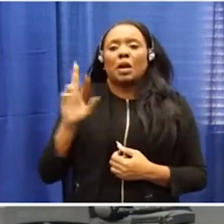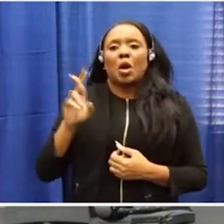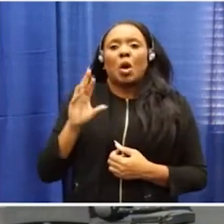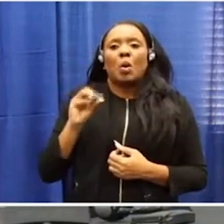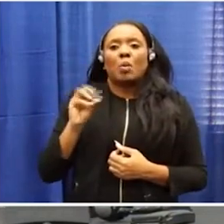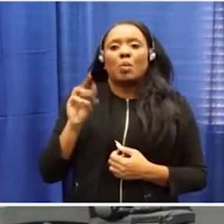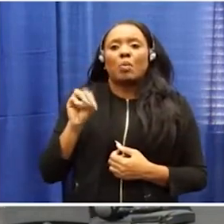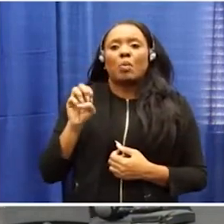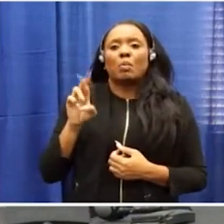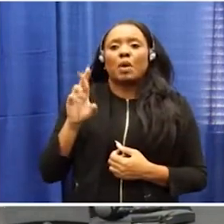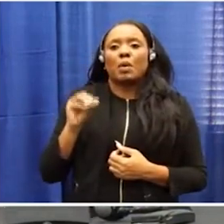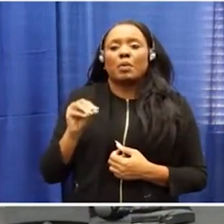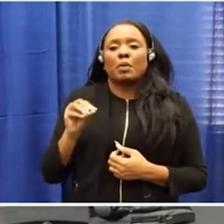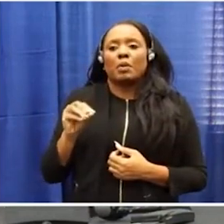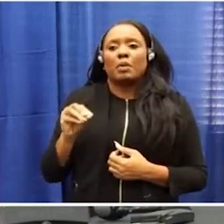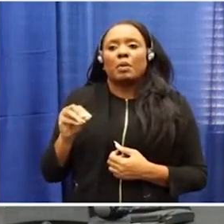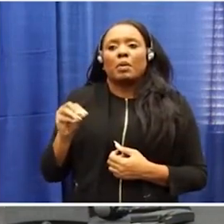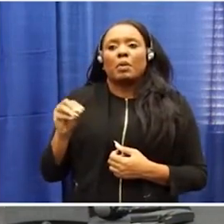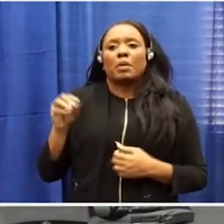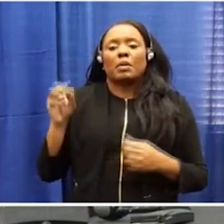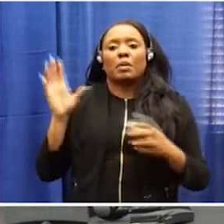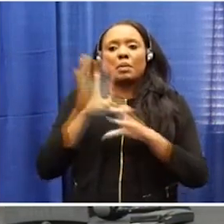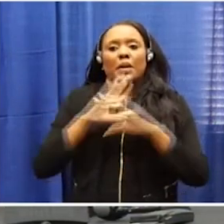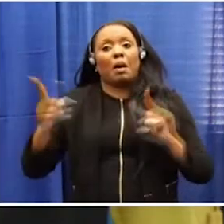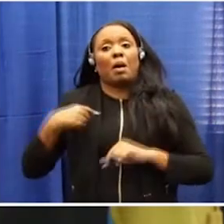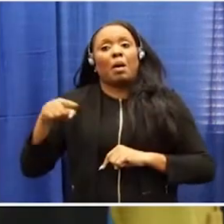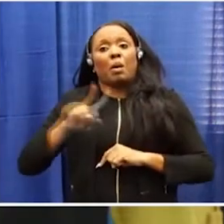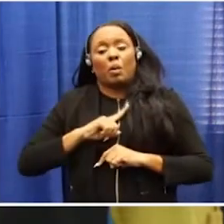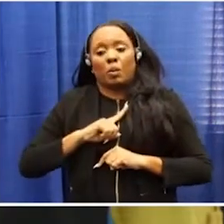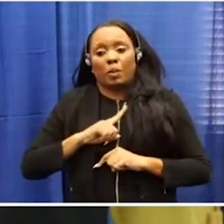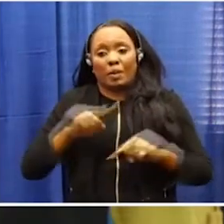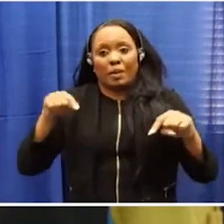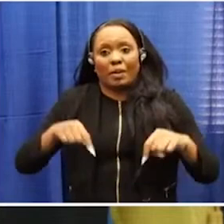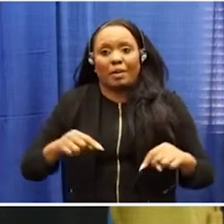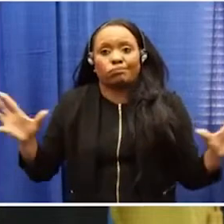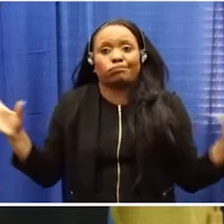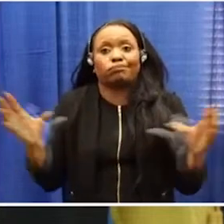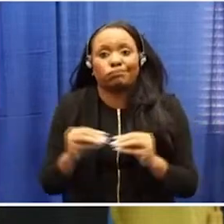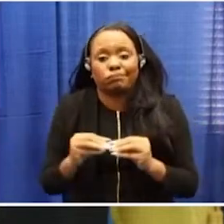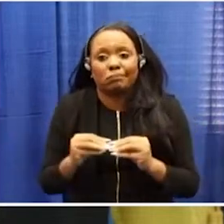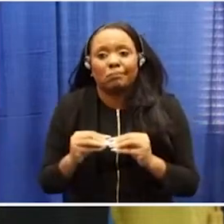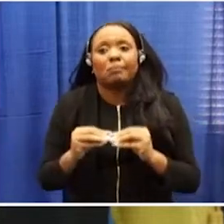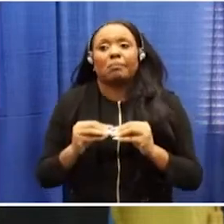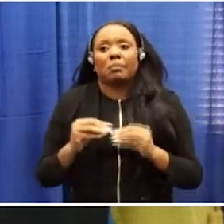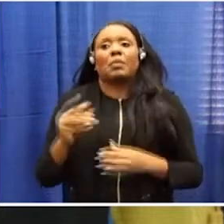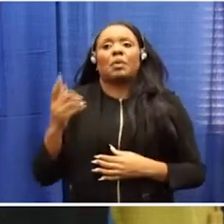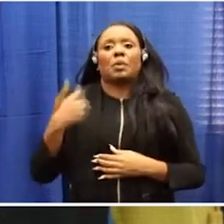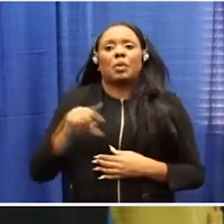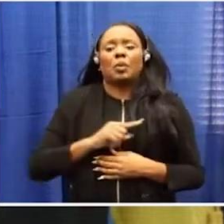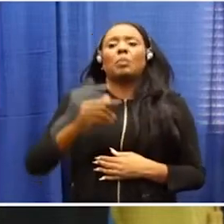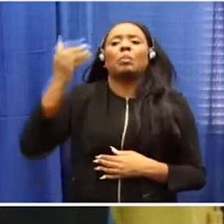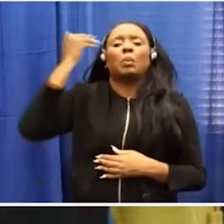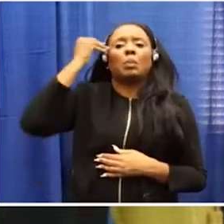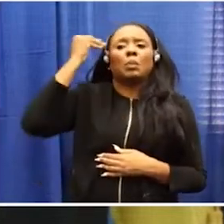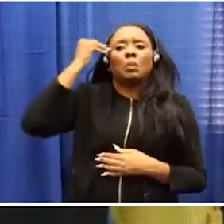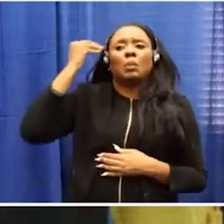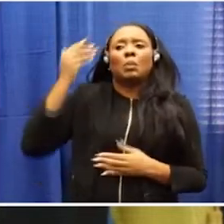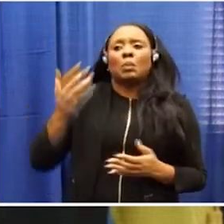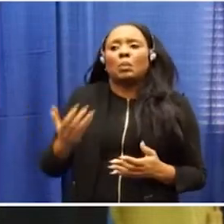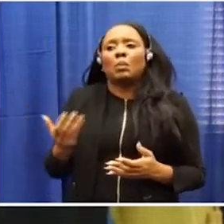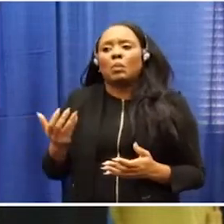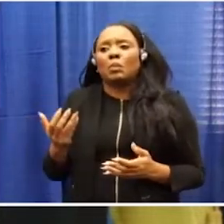continue strengthening our collective actions. And as we do, so we are comforted in knowing that since